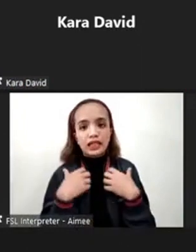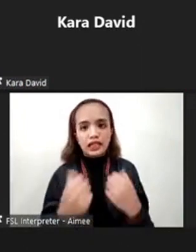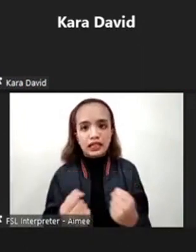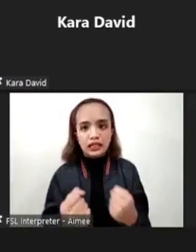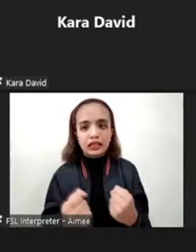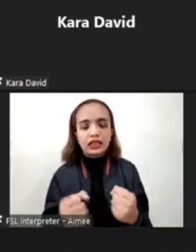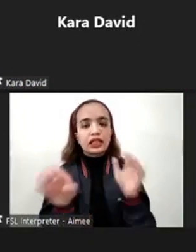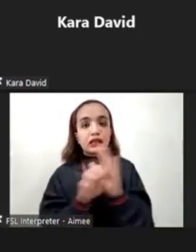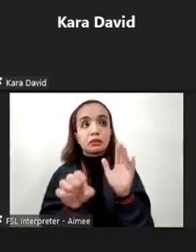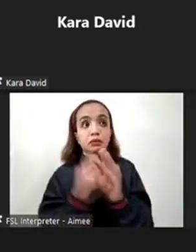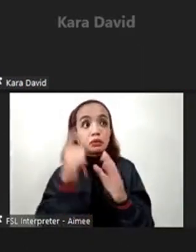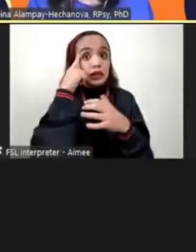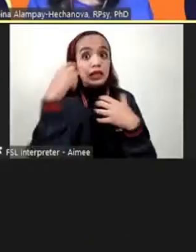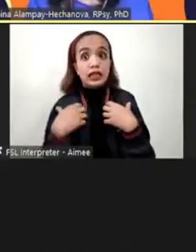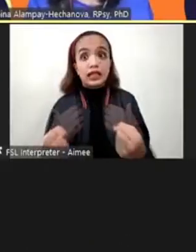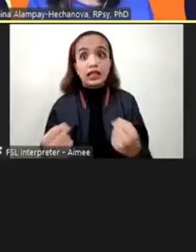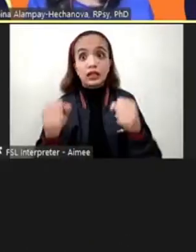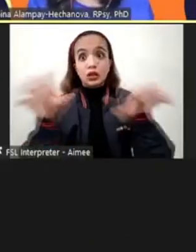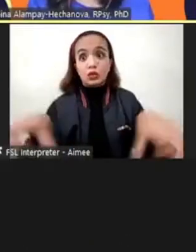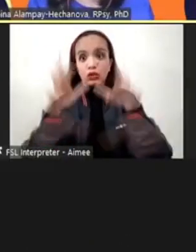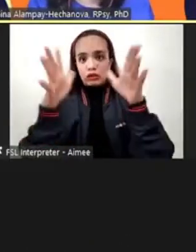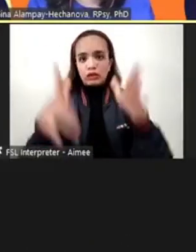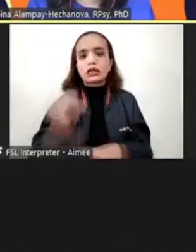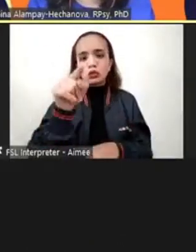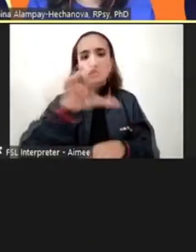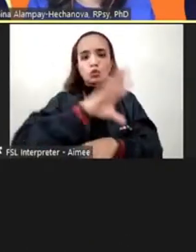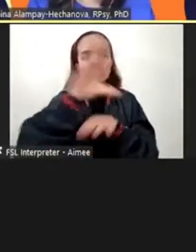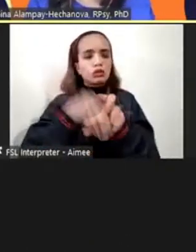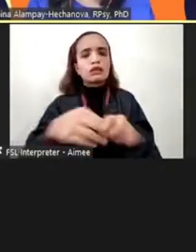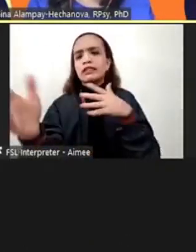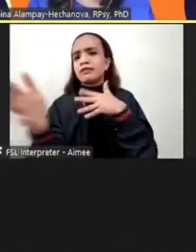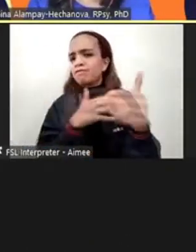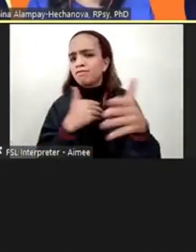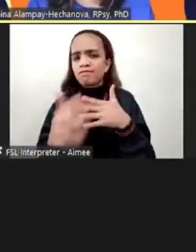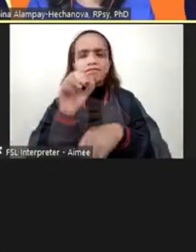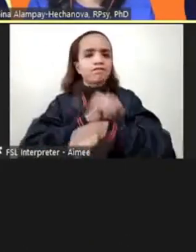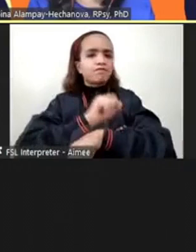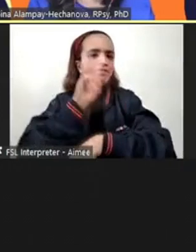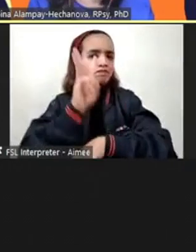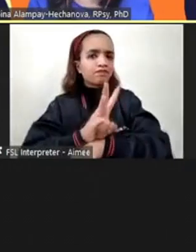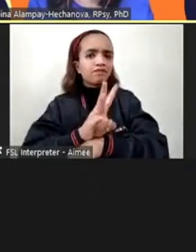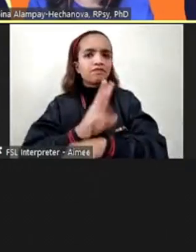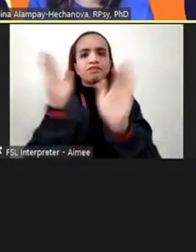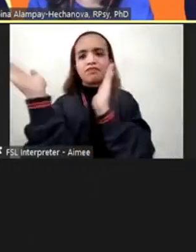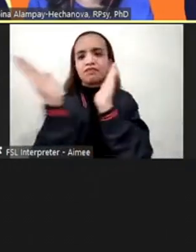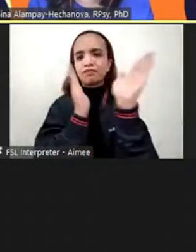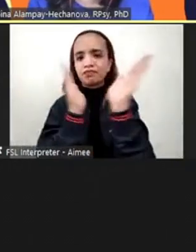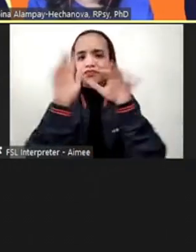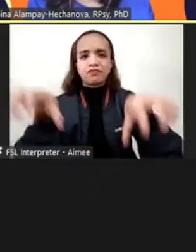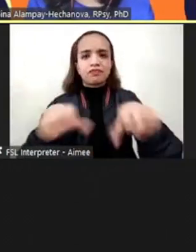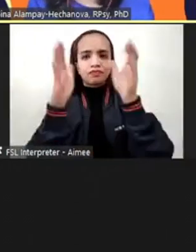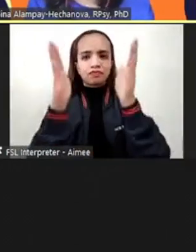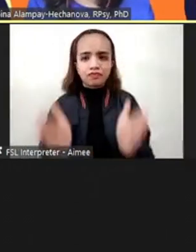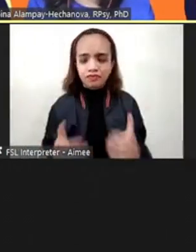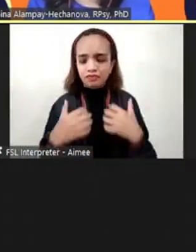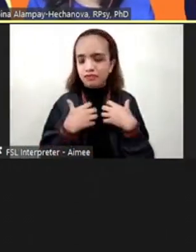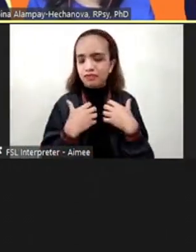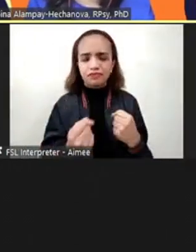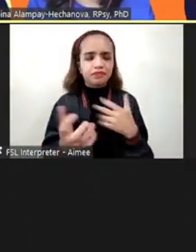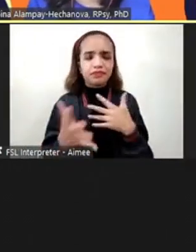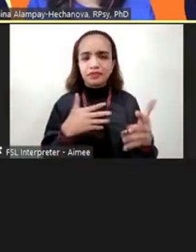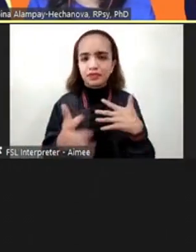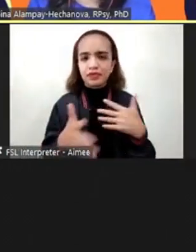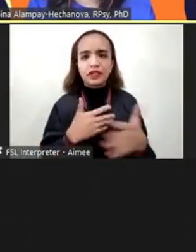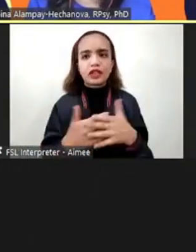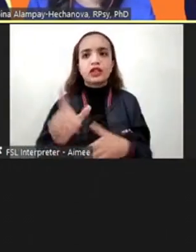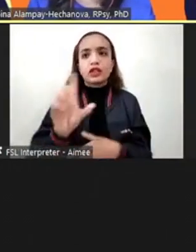workers, kasama kayo dyan. Dahil whether you are a social worker or a frontliner, a health worker, or an LGU